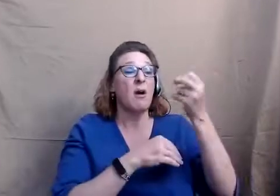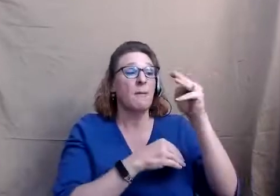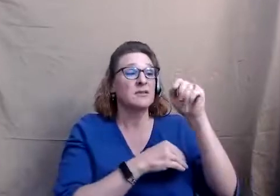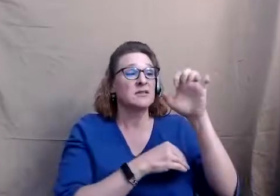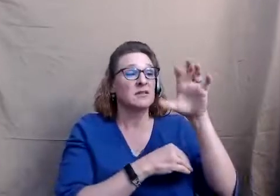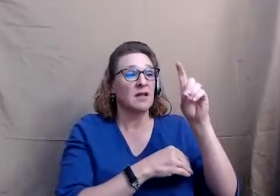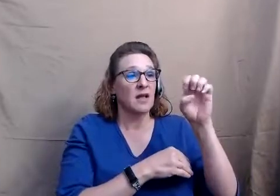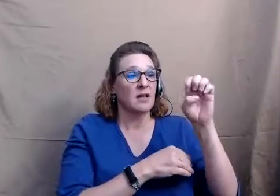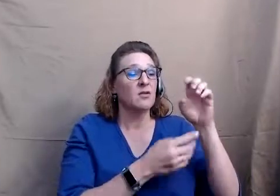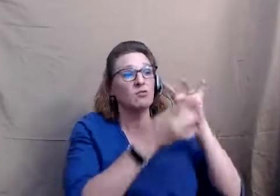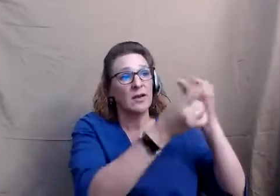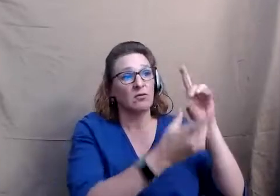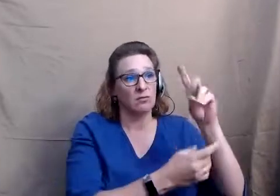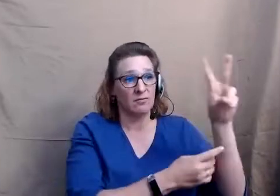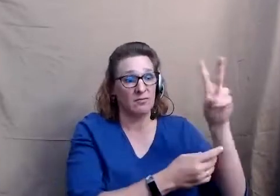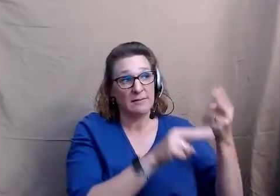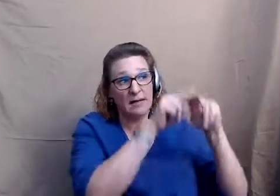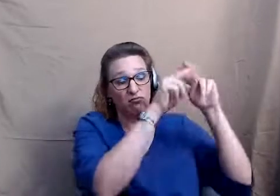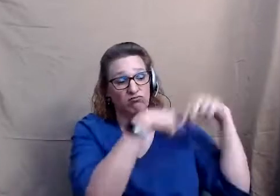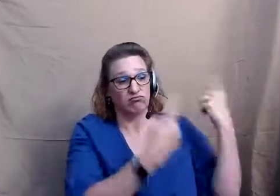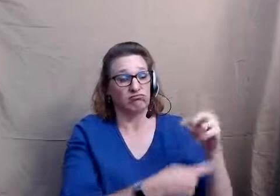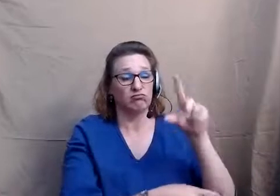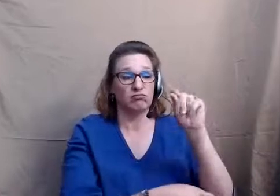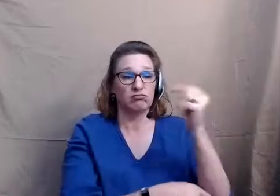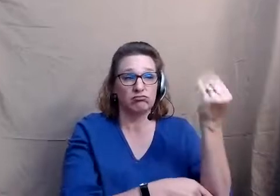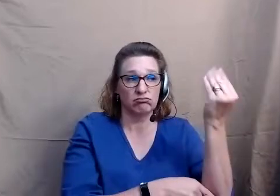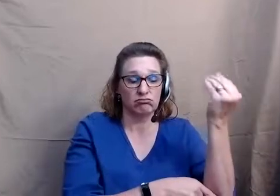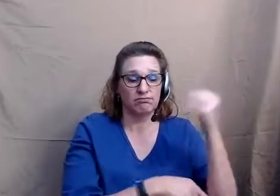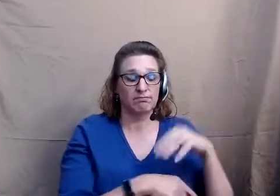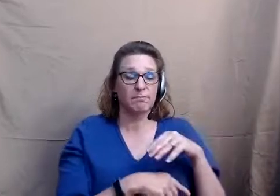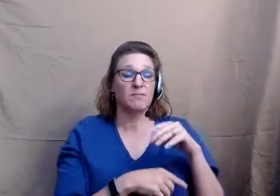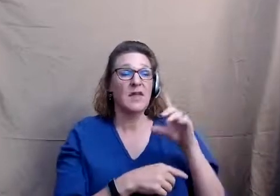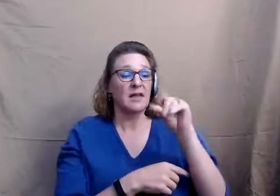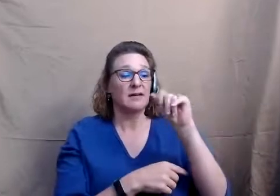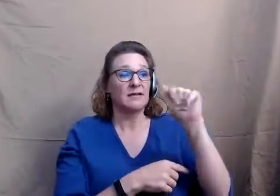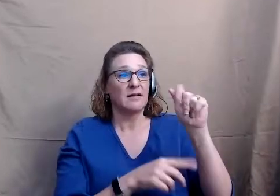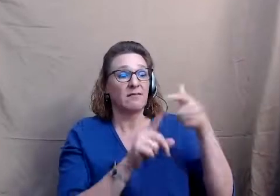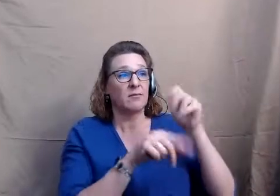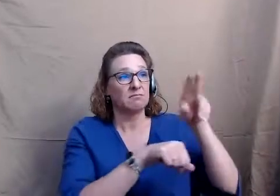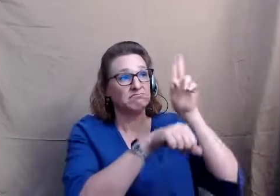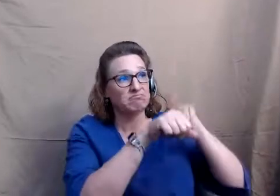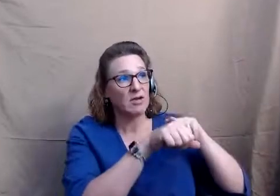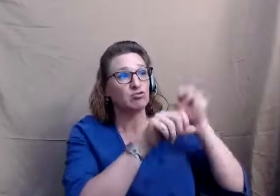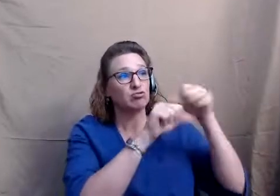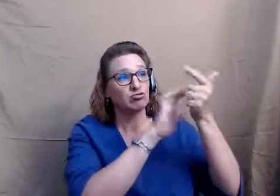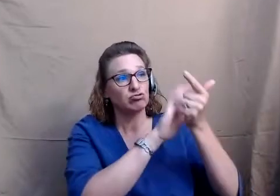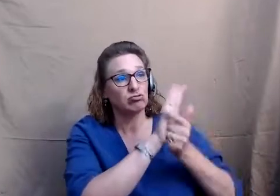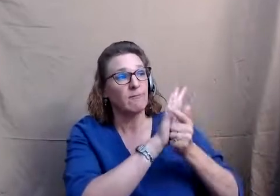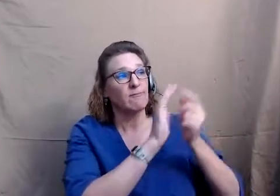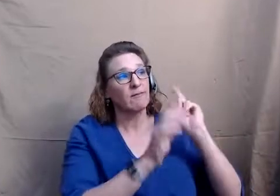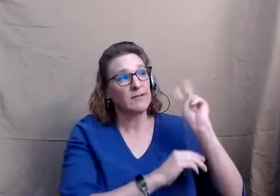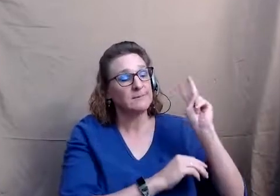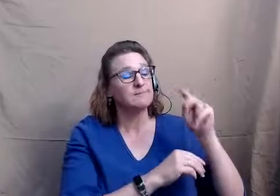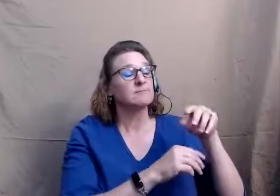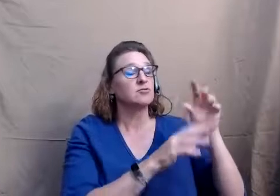increasing since 2014. And data from the National Crime Victims Survey indicates that the rate of report of domestic